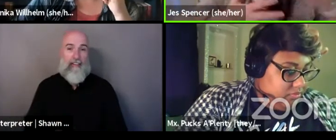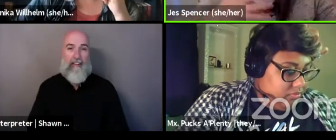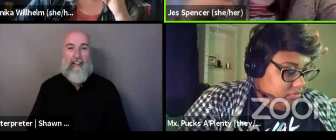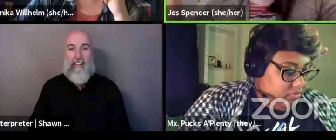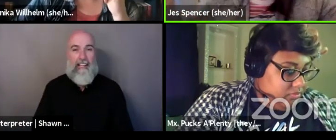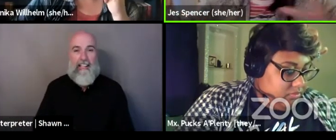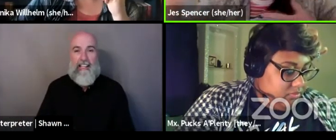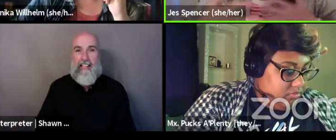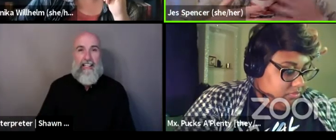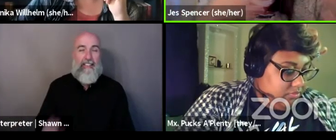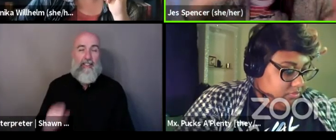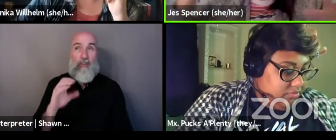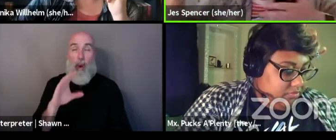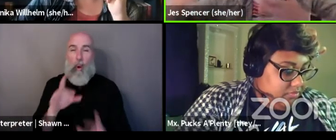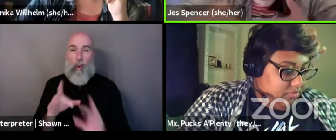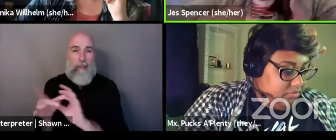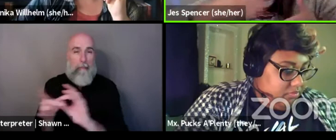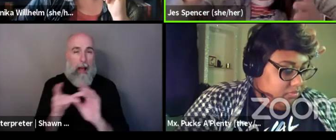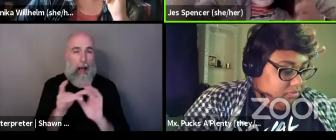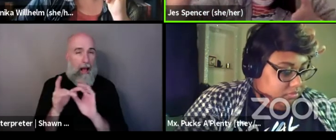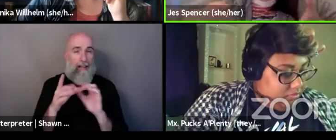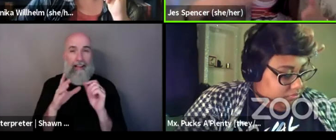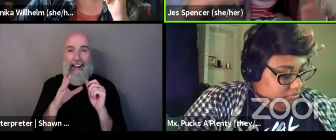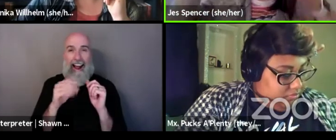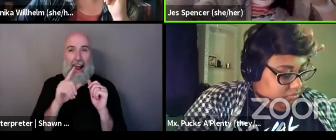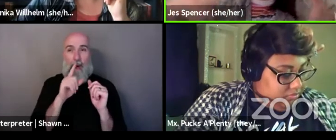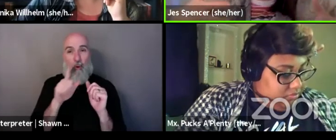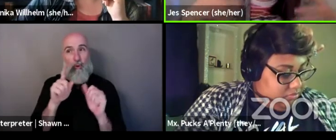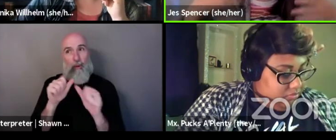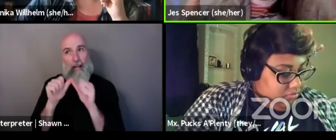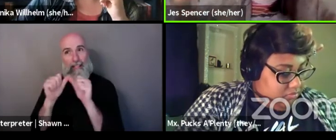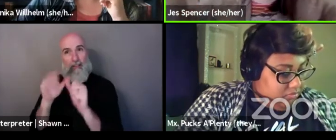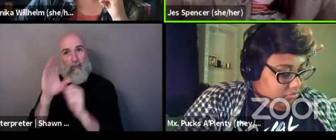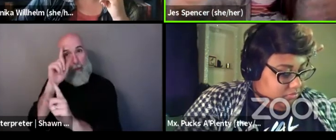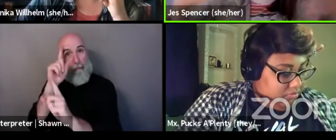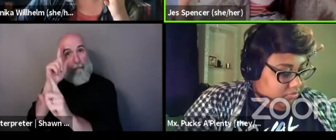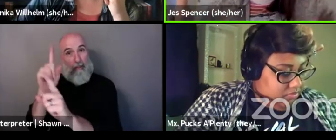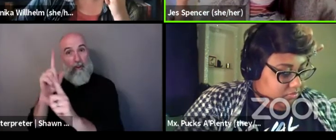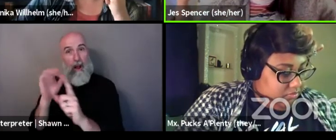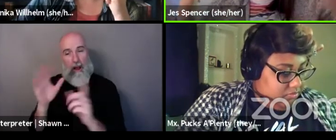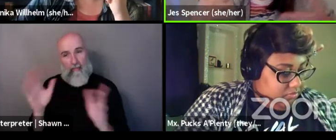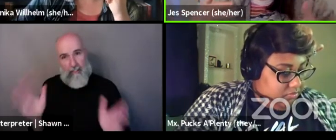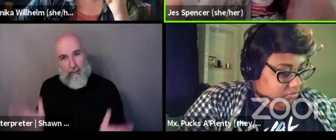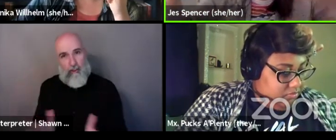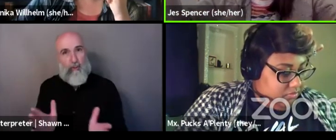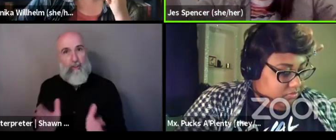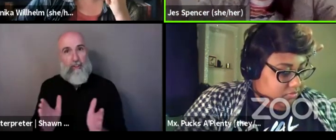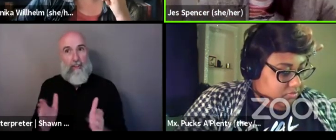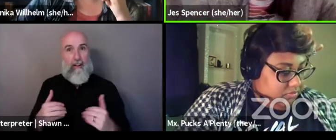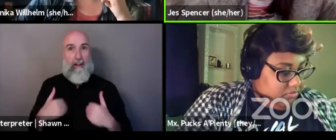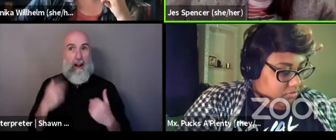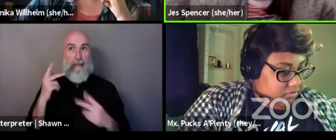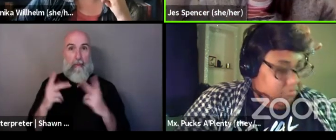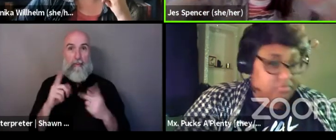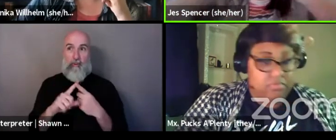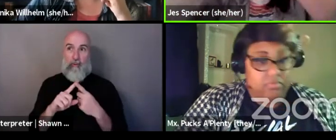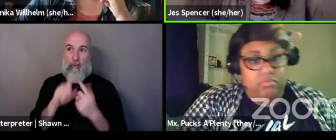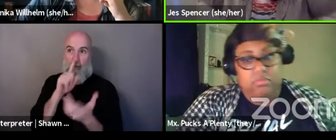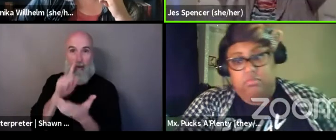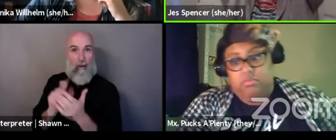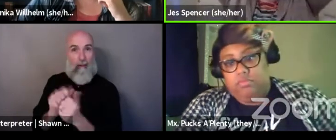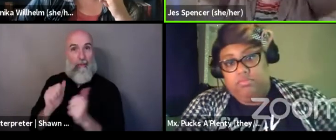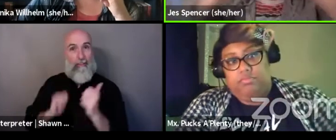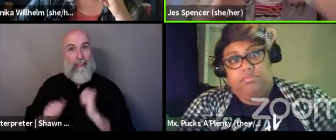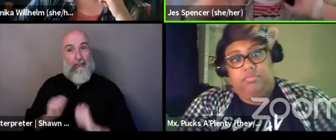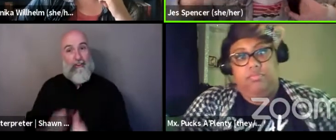so symbiotic, and you can continue your mission of encouraging younger folks to love the theater.